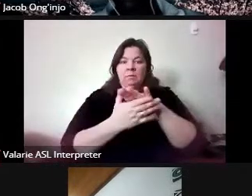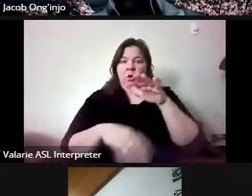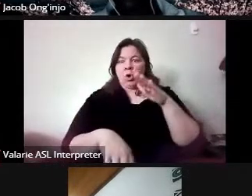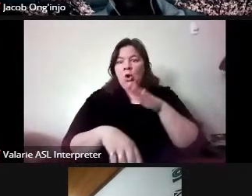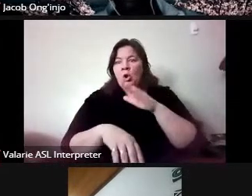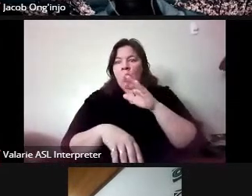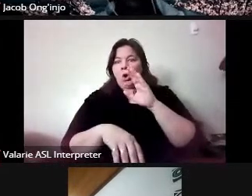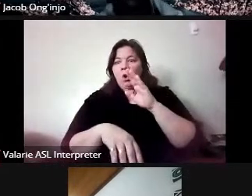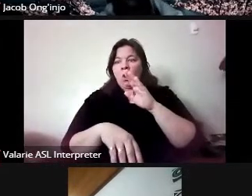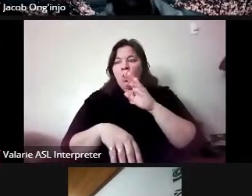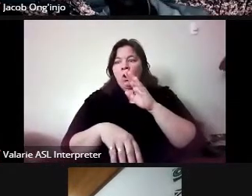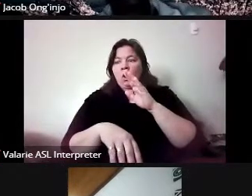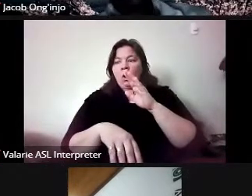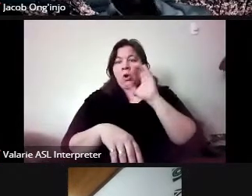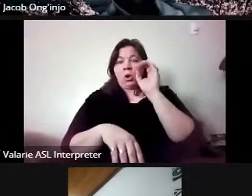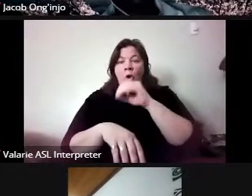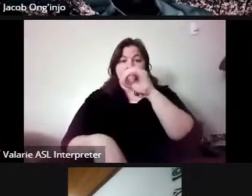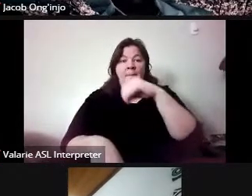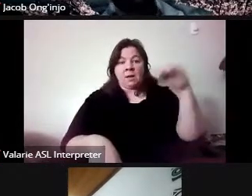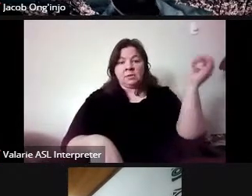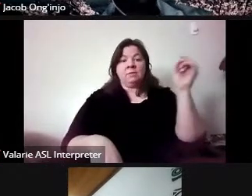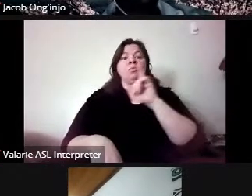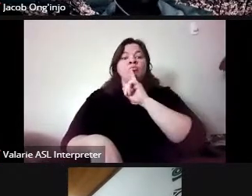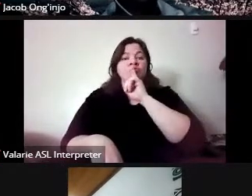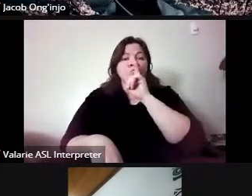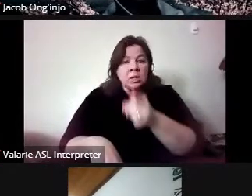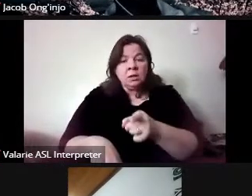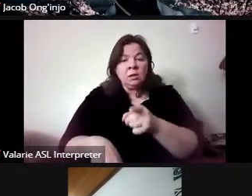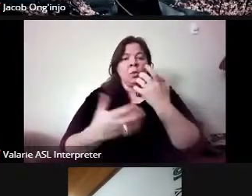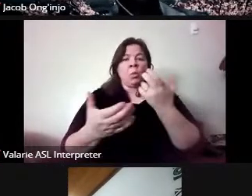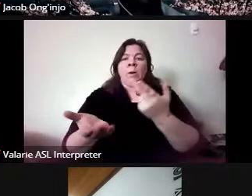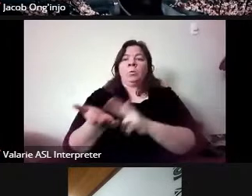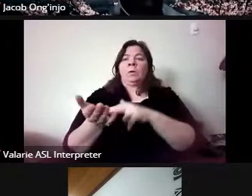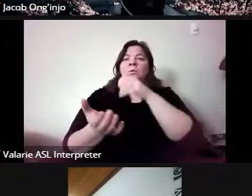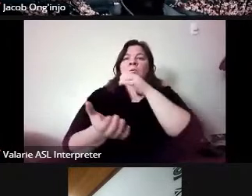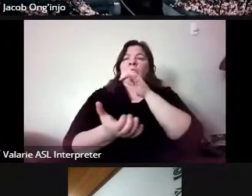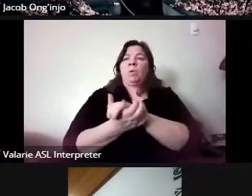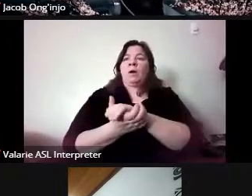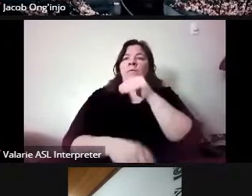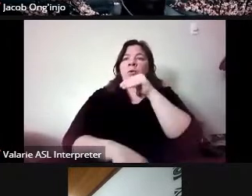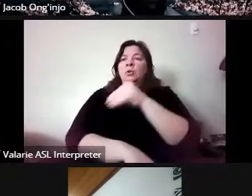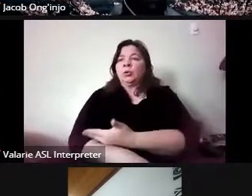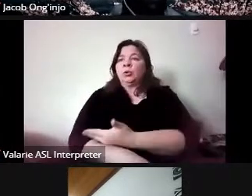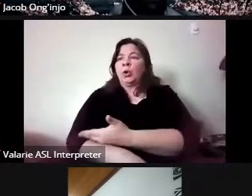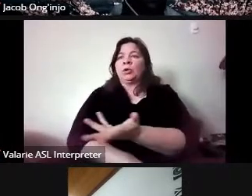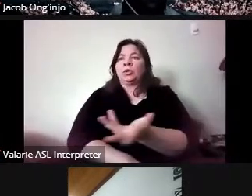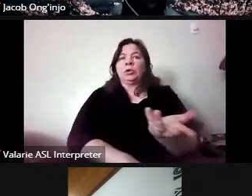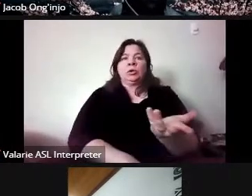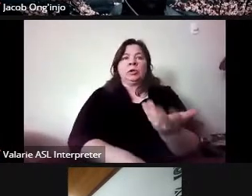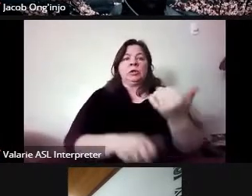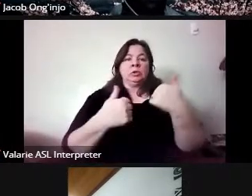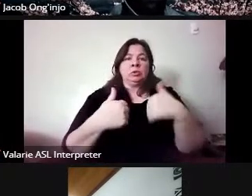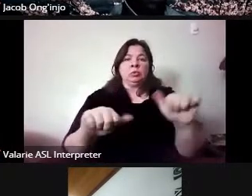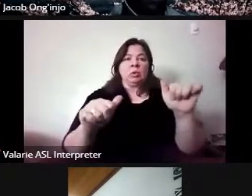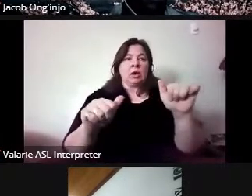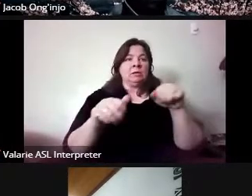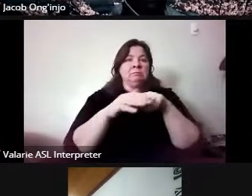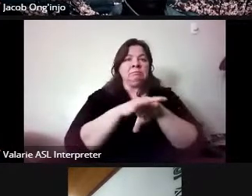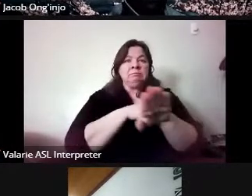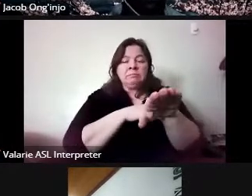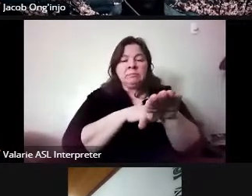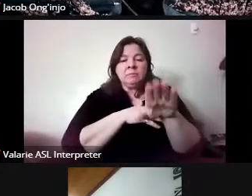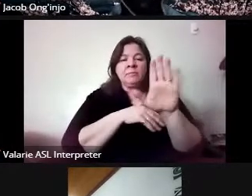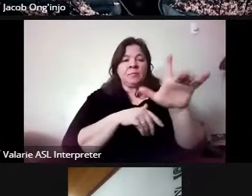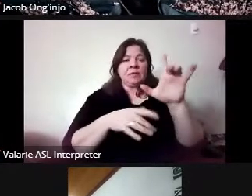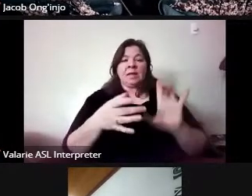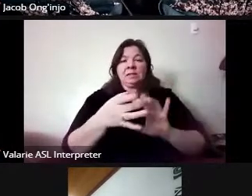Onpassive is real, right? Yes. So he decided to register his wife and his daughter. But when he went to